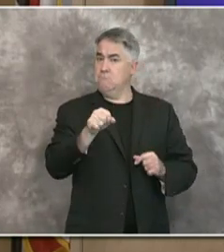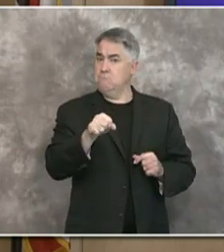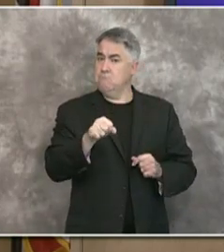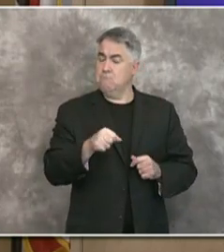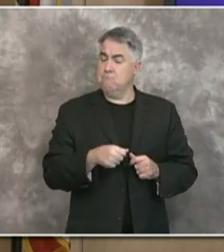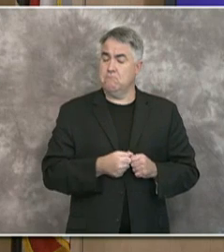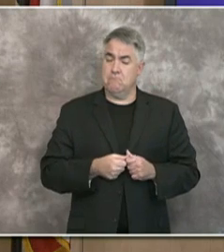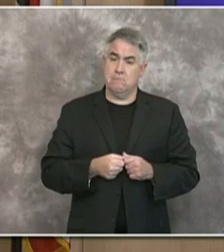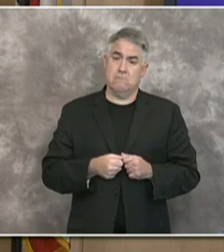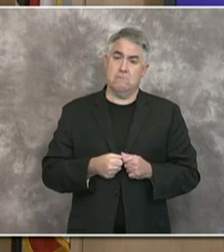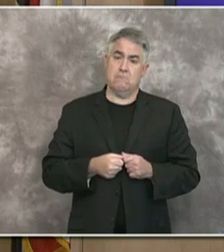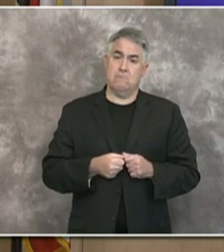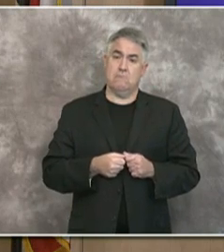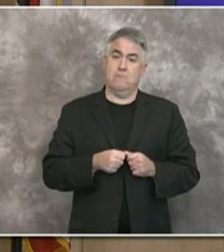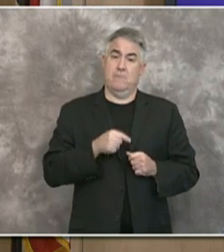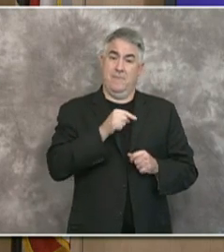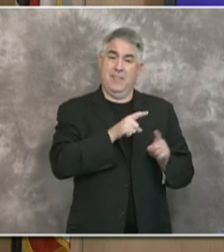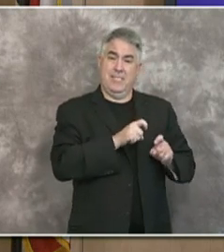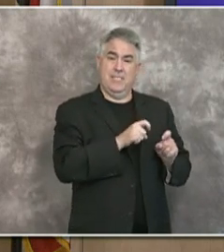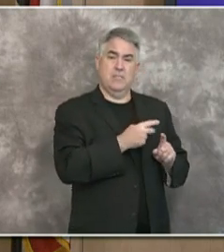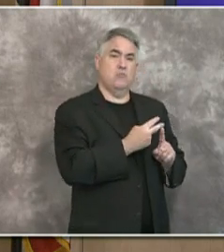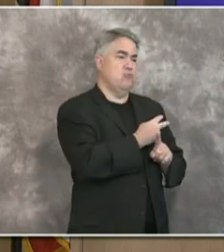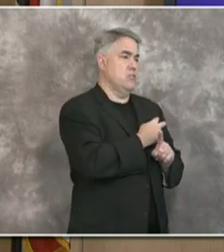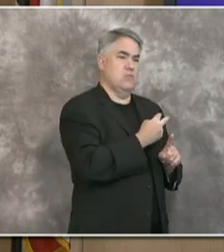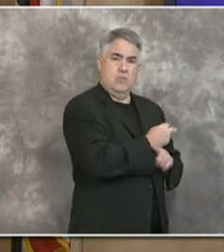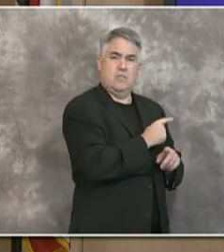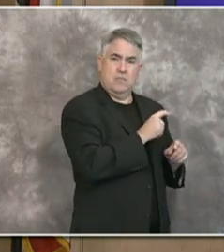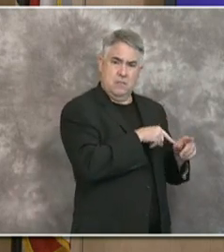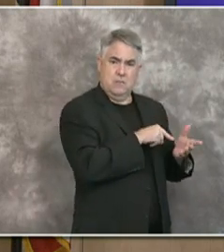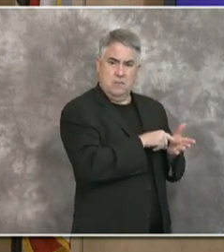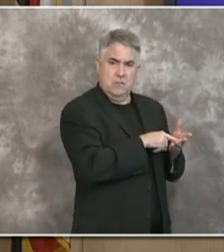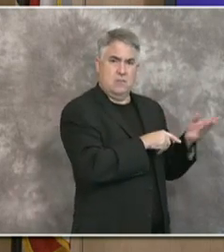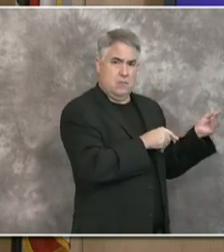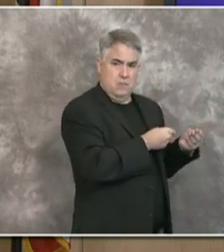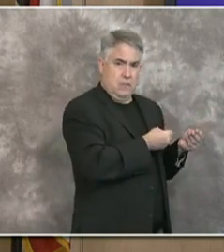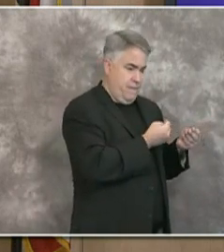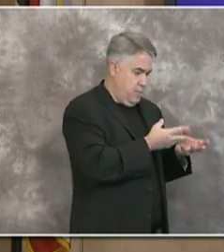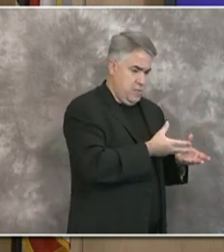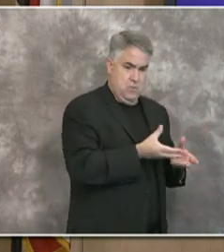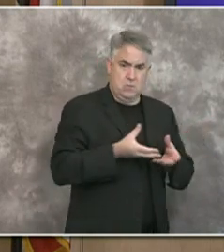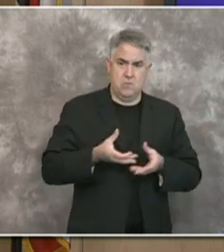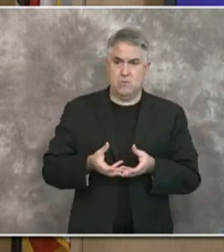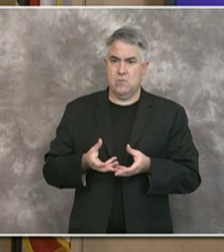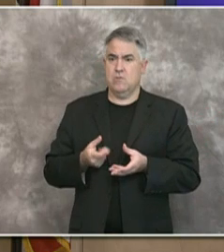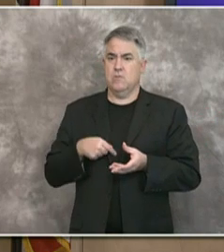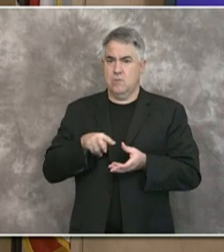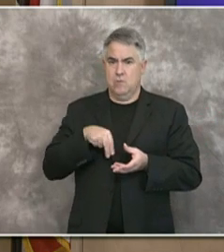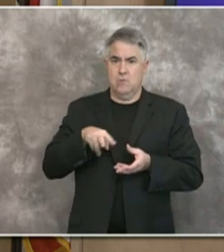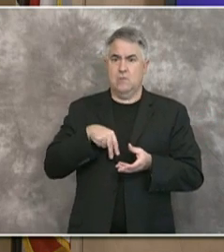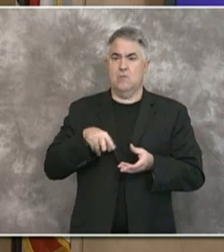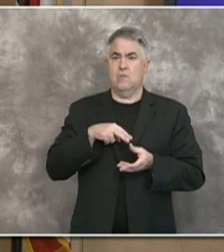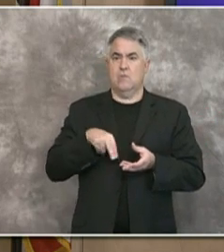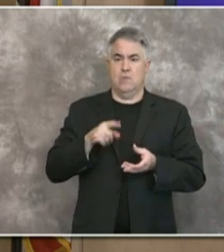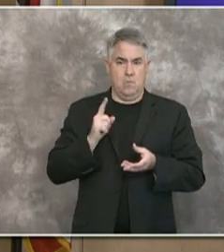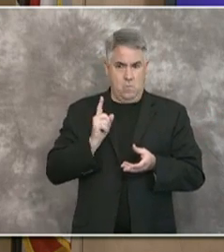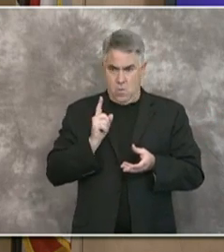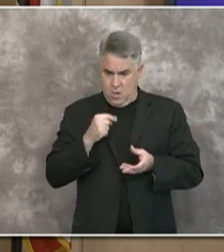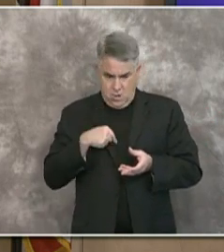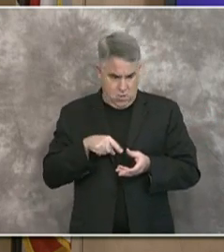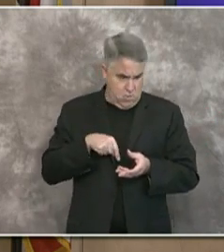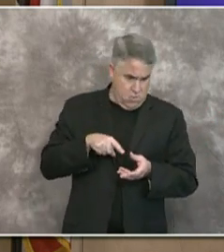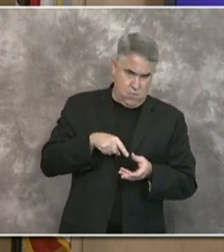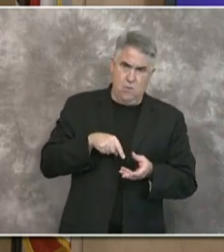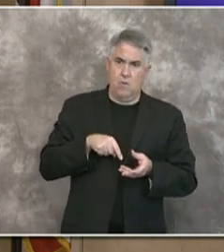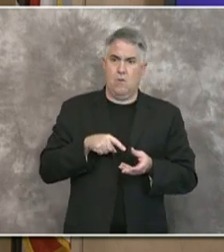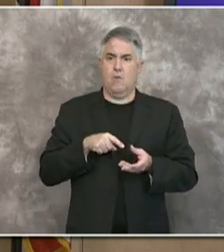the initial investigation upon hearing about a positive lab result or a case that's reported to us. Our goal